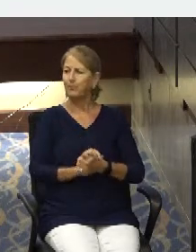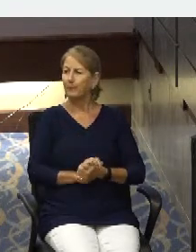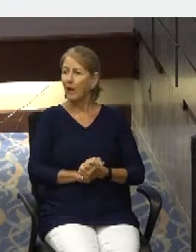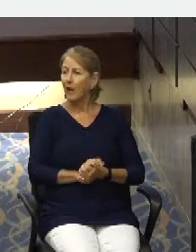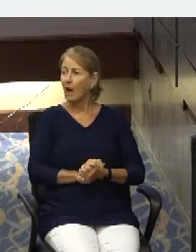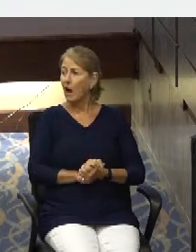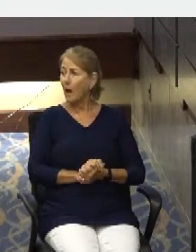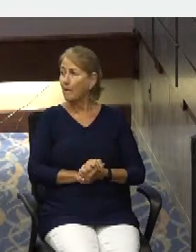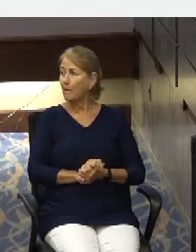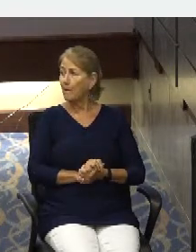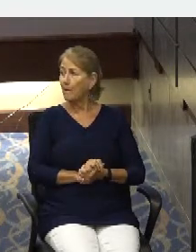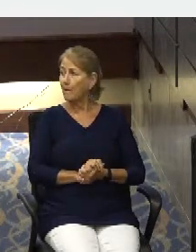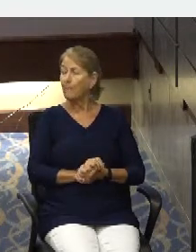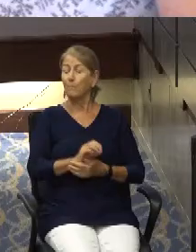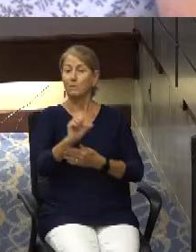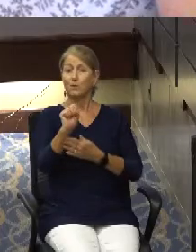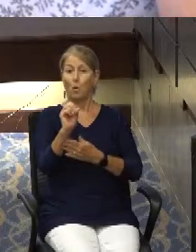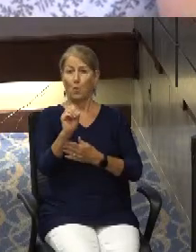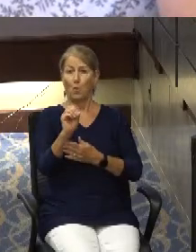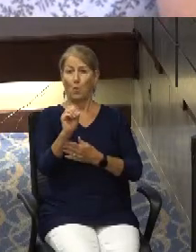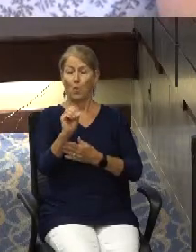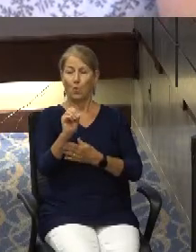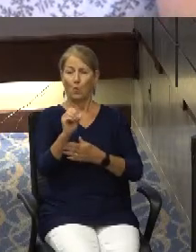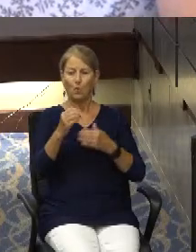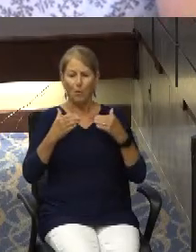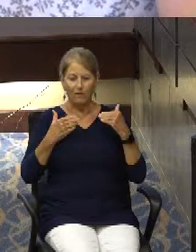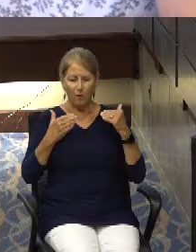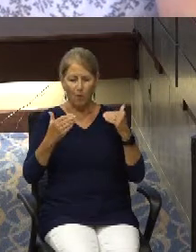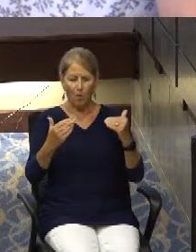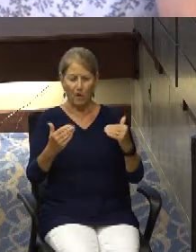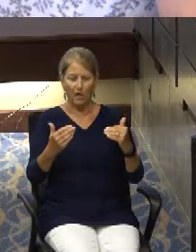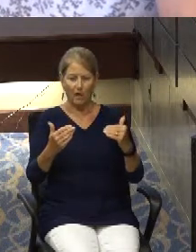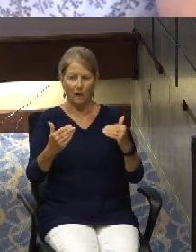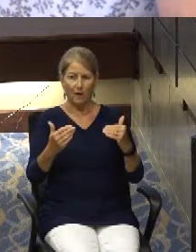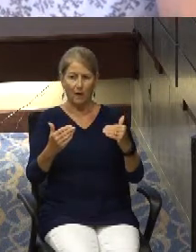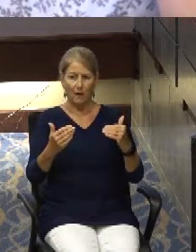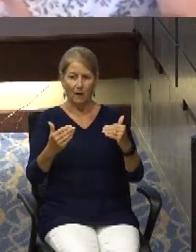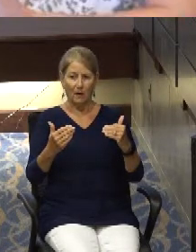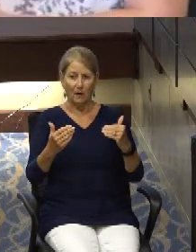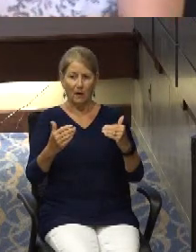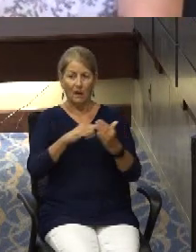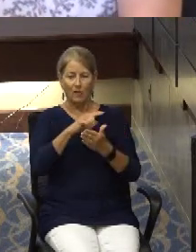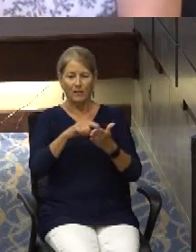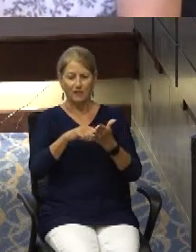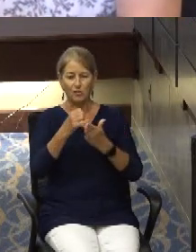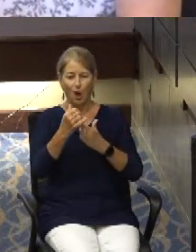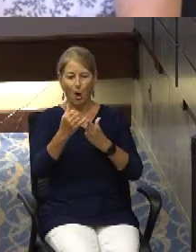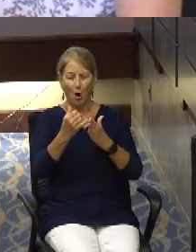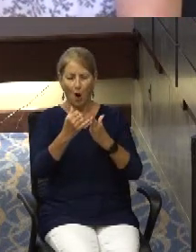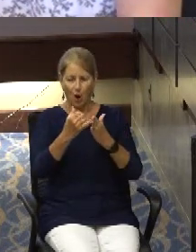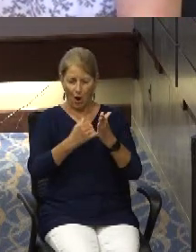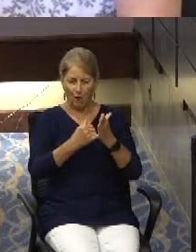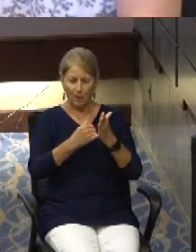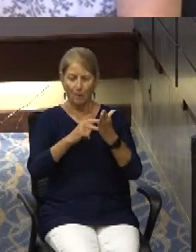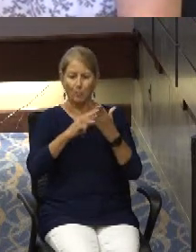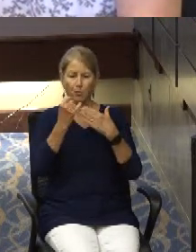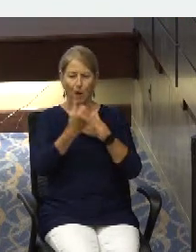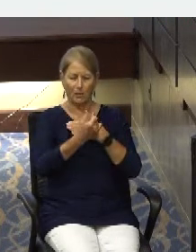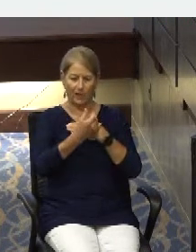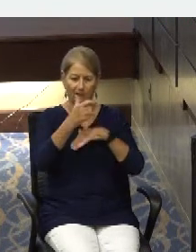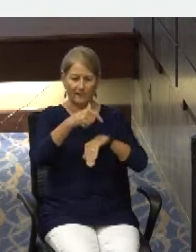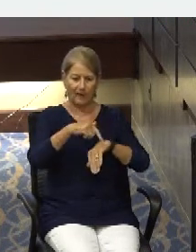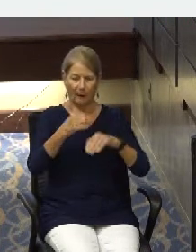Yeah. So, moving forward, this was our project timeline. So,